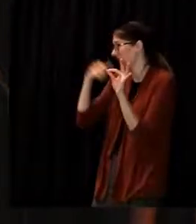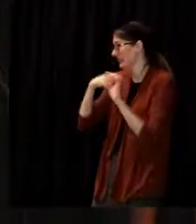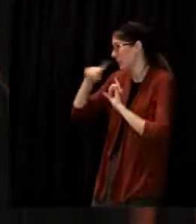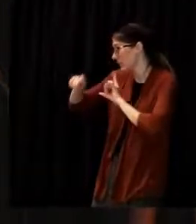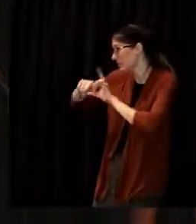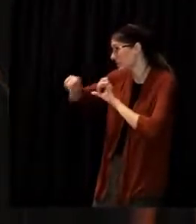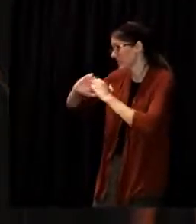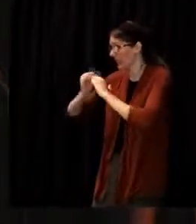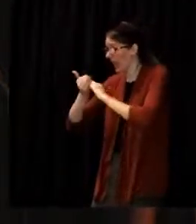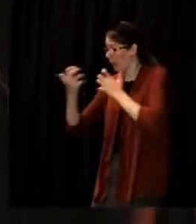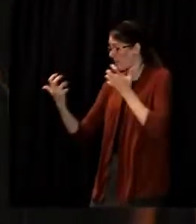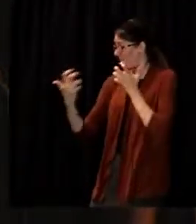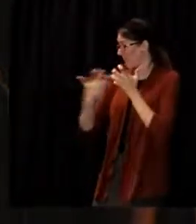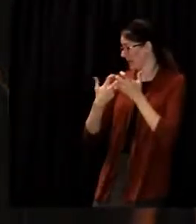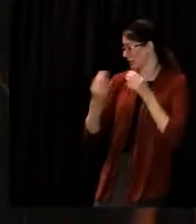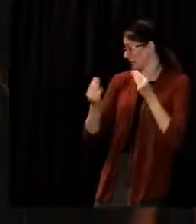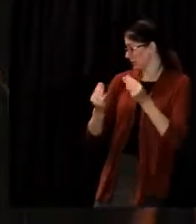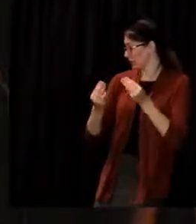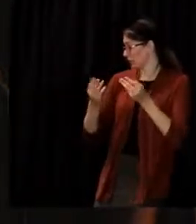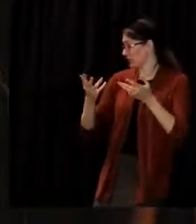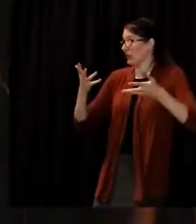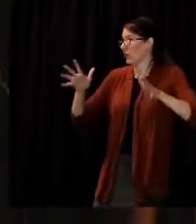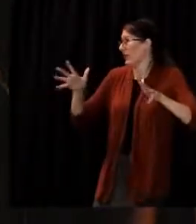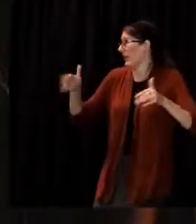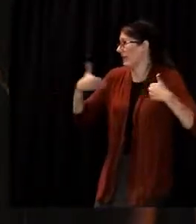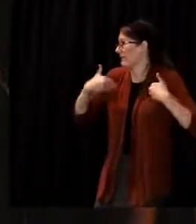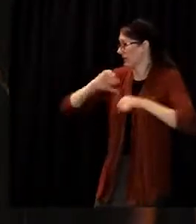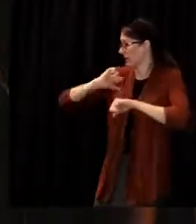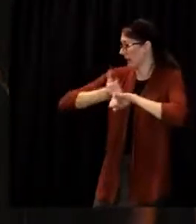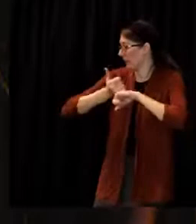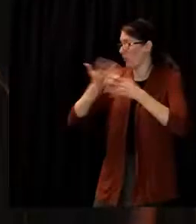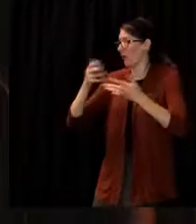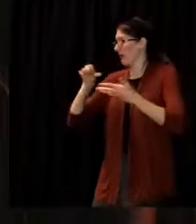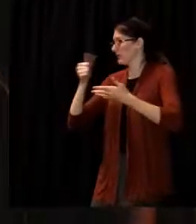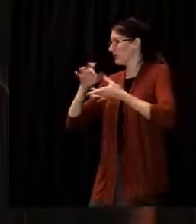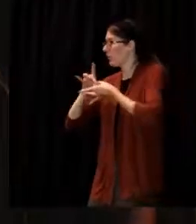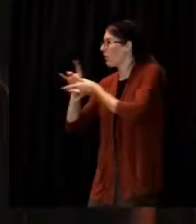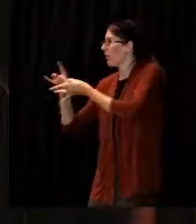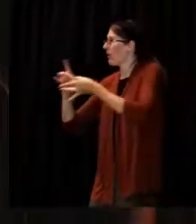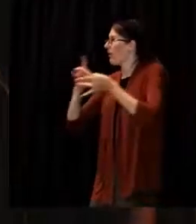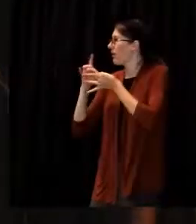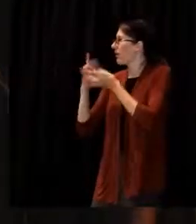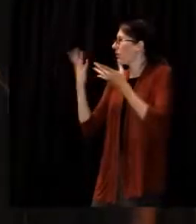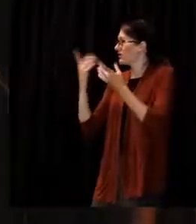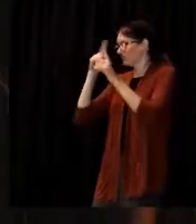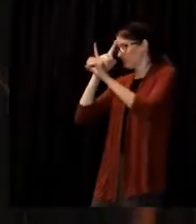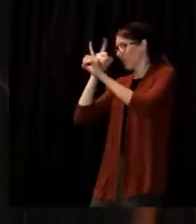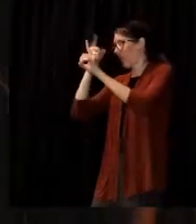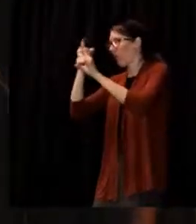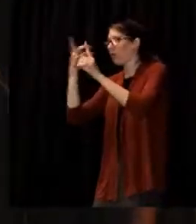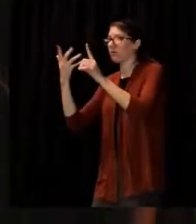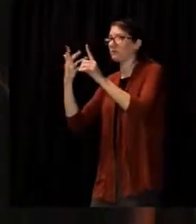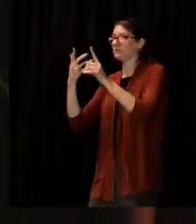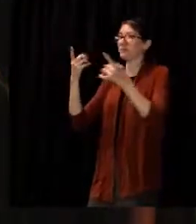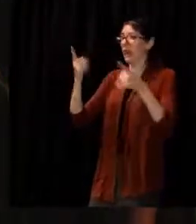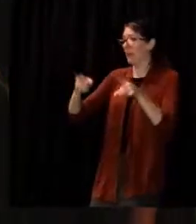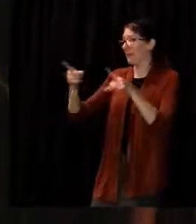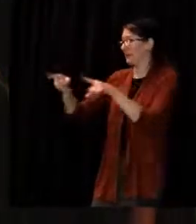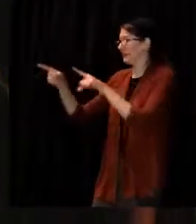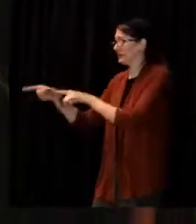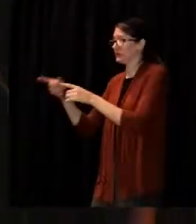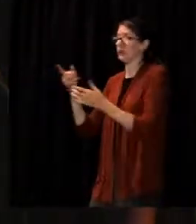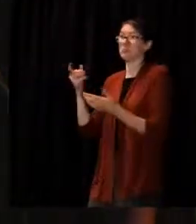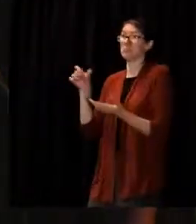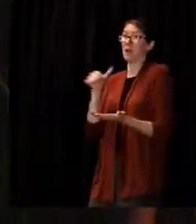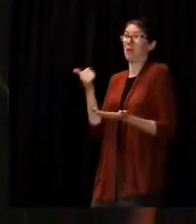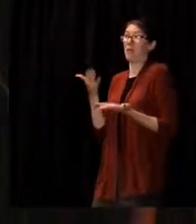questions. How does this fit within the ministry that we have as a whole? What else has to be coordinated with it? What are the intended consequences? What are the unintended consequences that